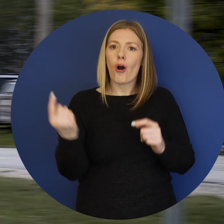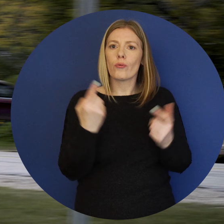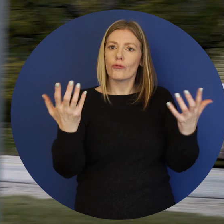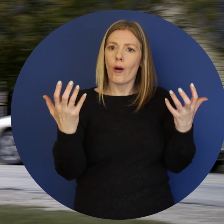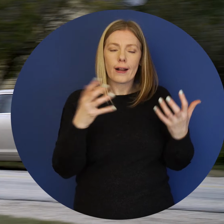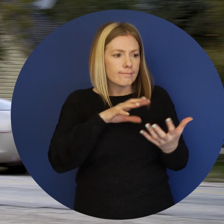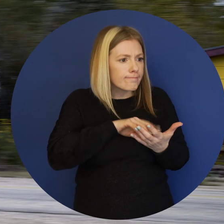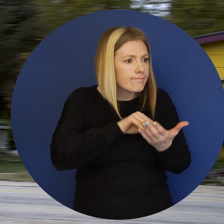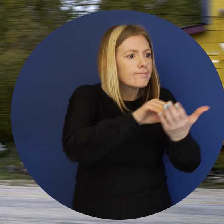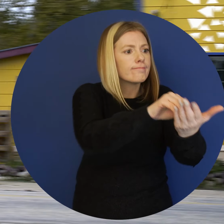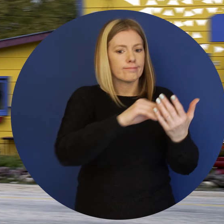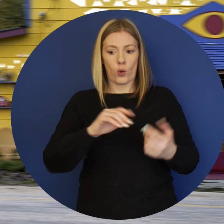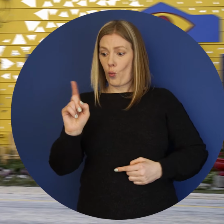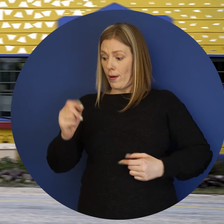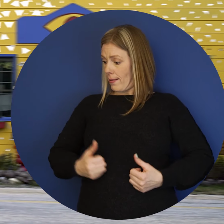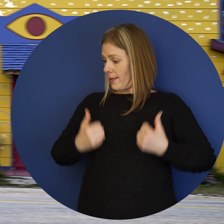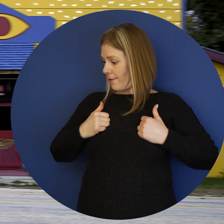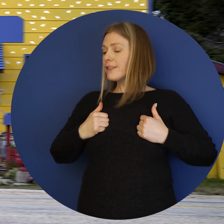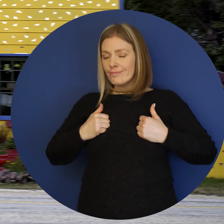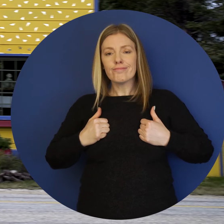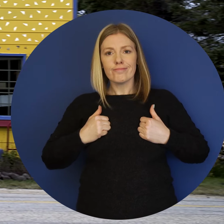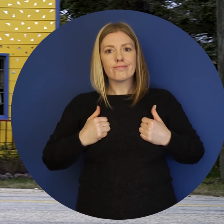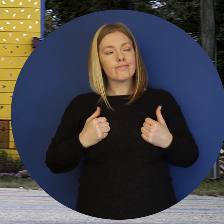of the place that I'm living in as well.